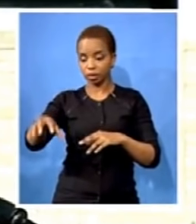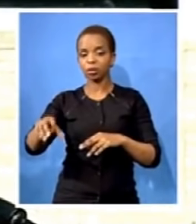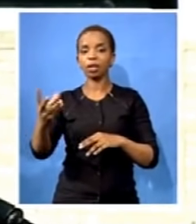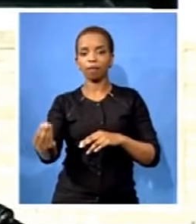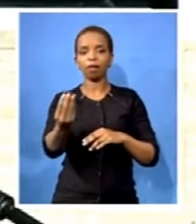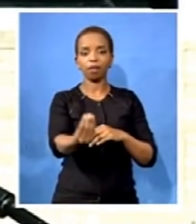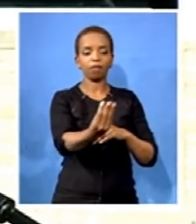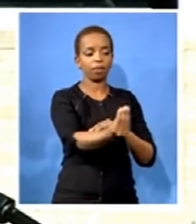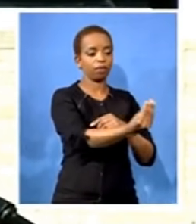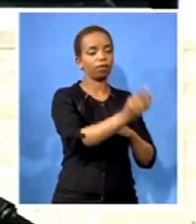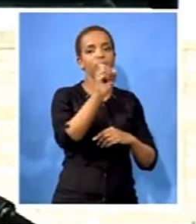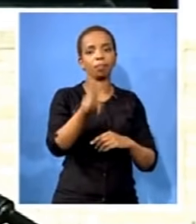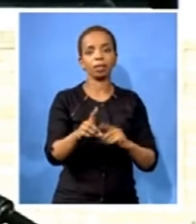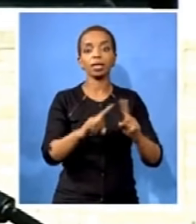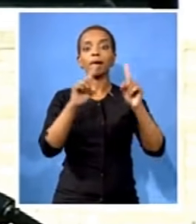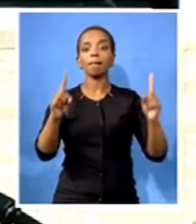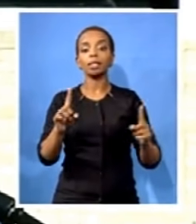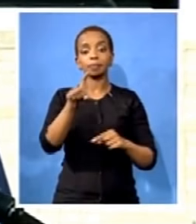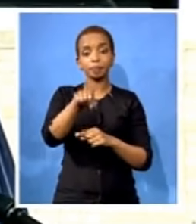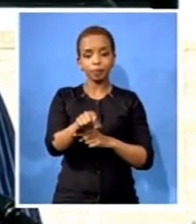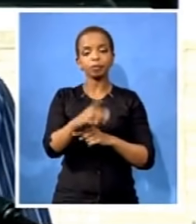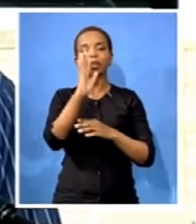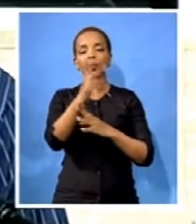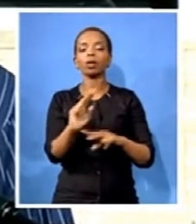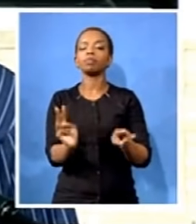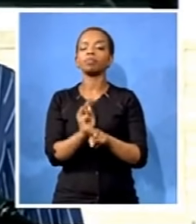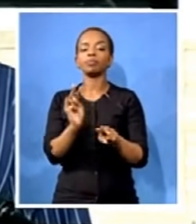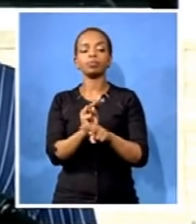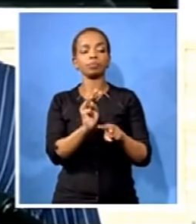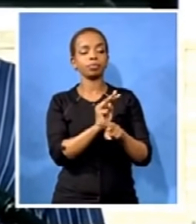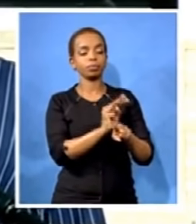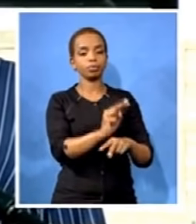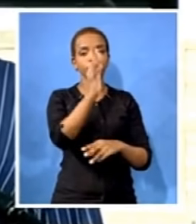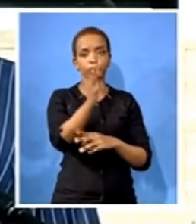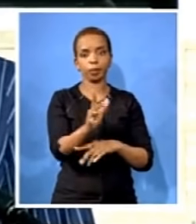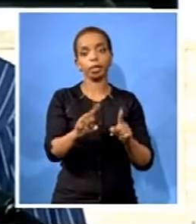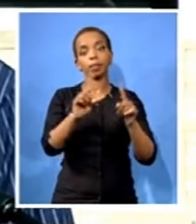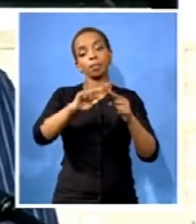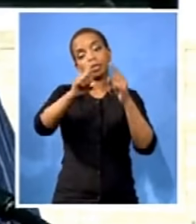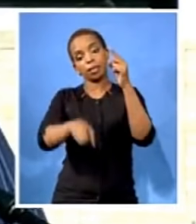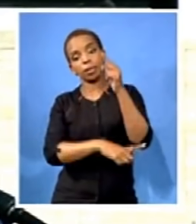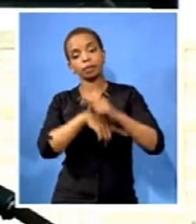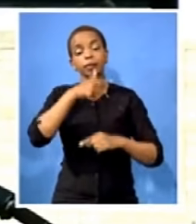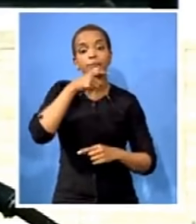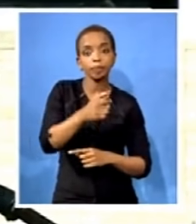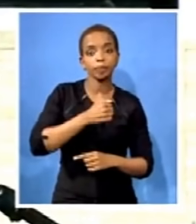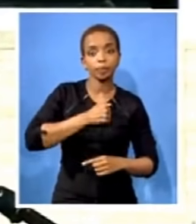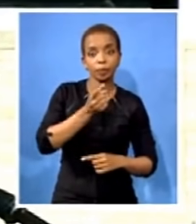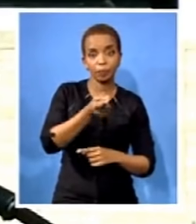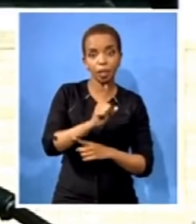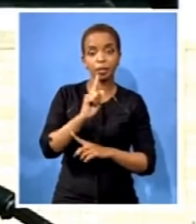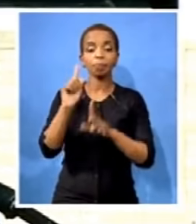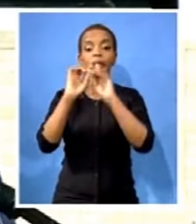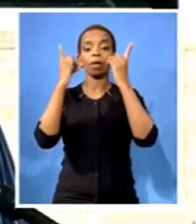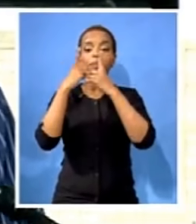monitored. And in conclusion, what I want to say is that at the Department of Transport, we've got a team that work with the